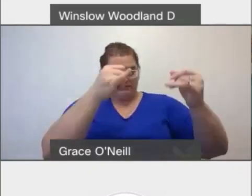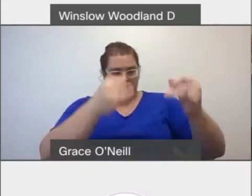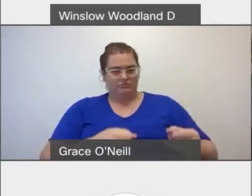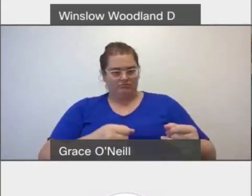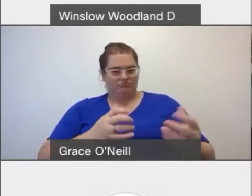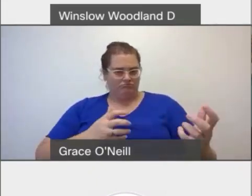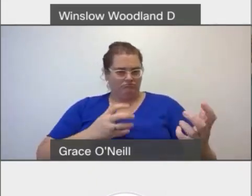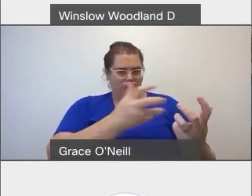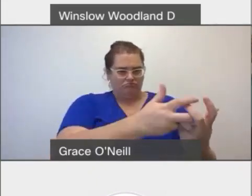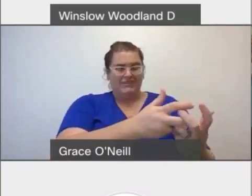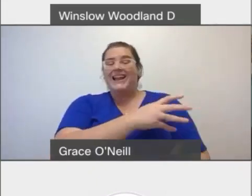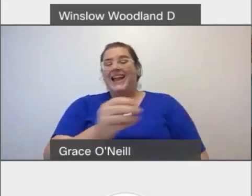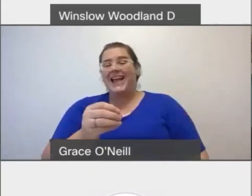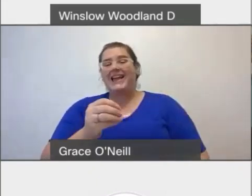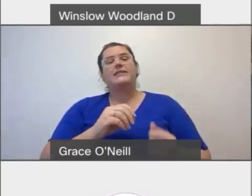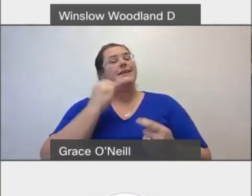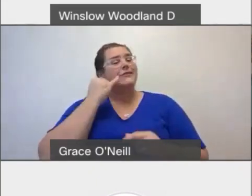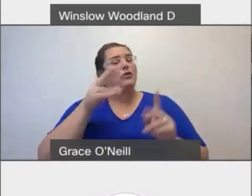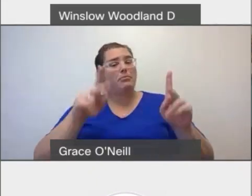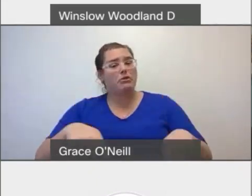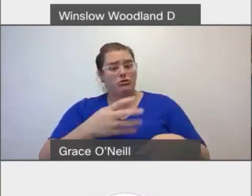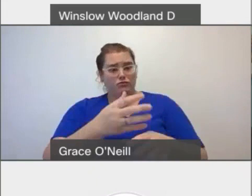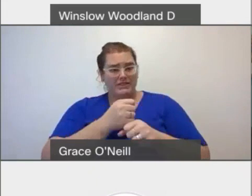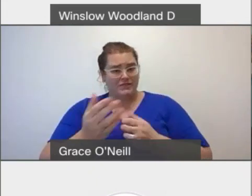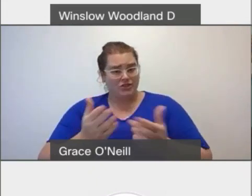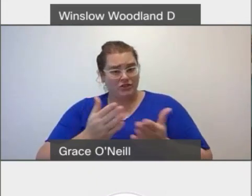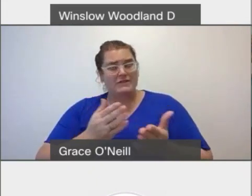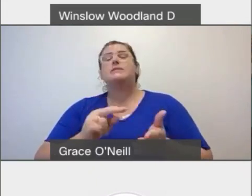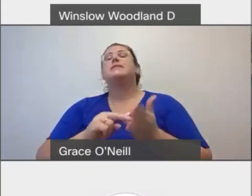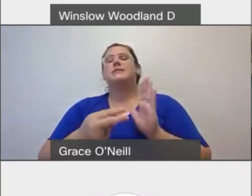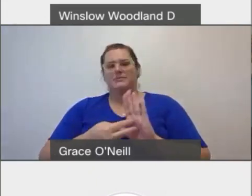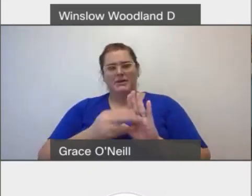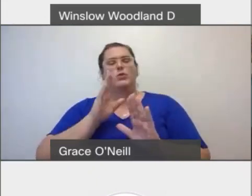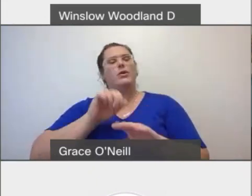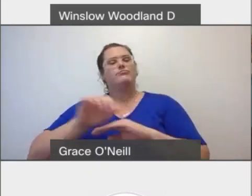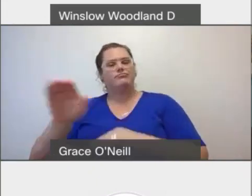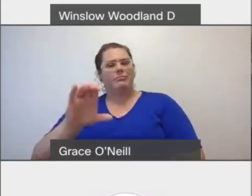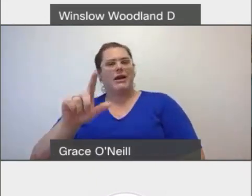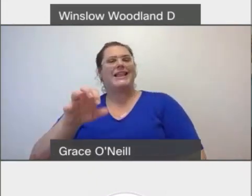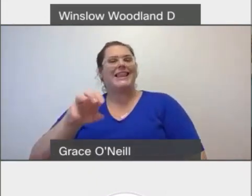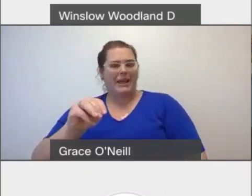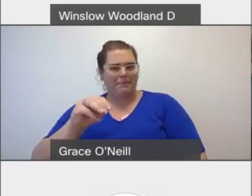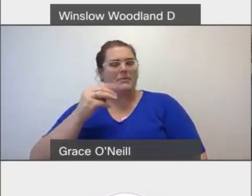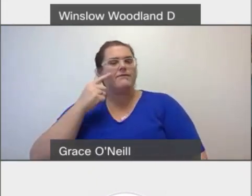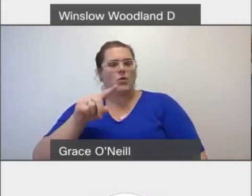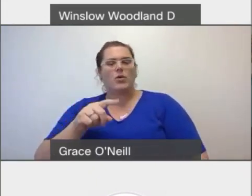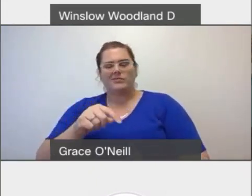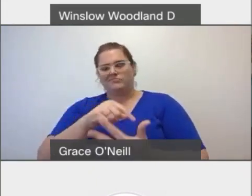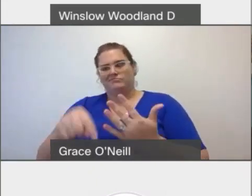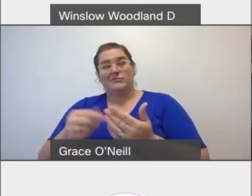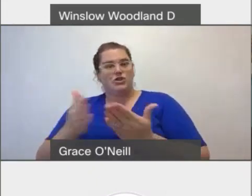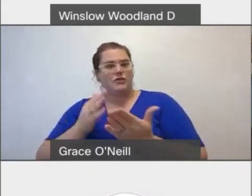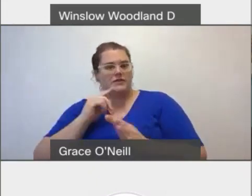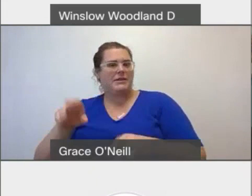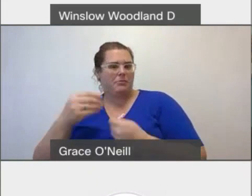the extent the person receives the service, a claim is submitted for services provided. The number of hours that